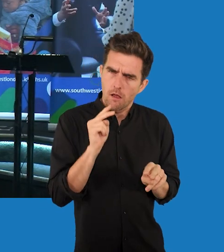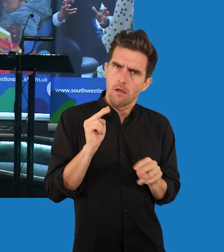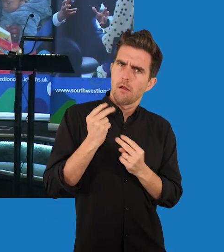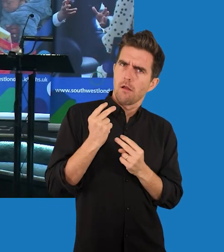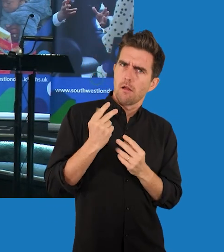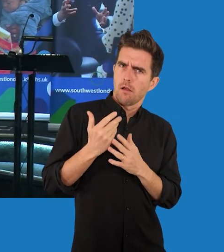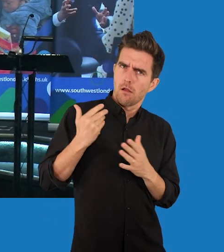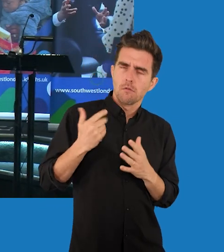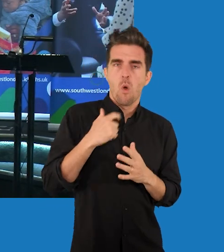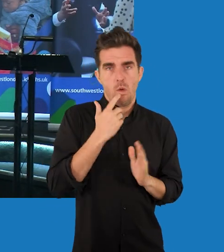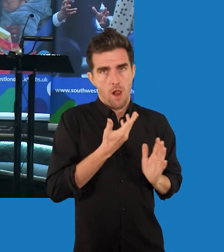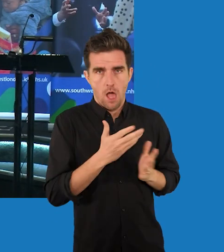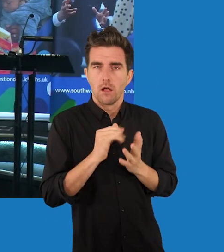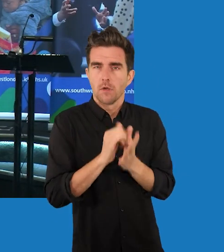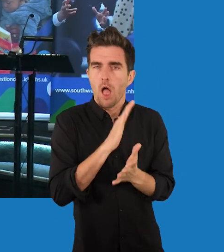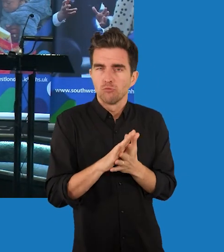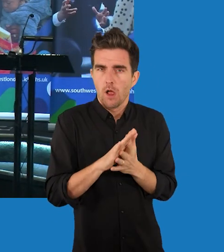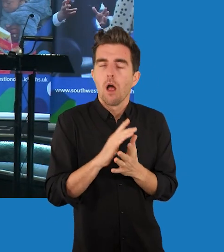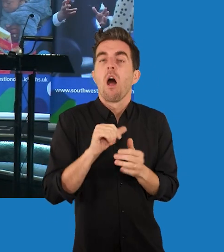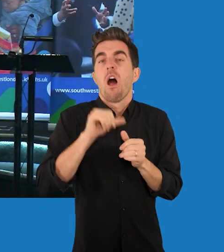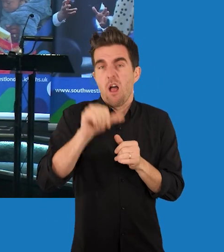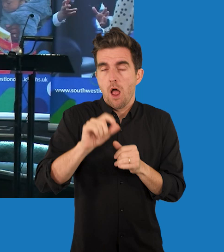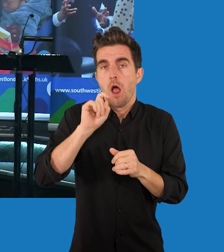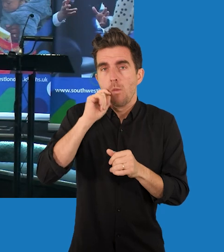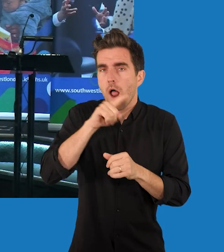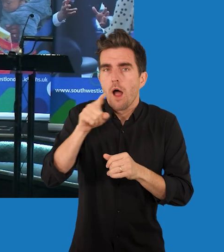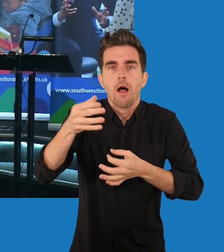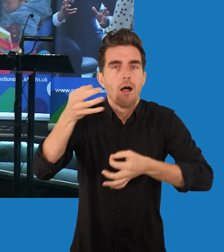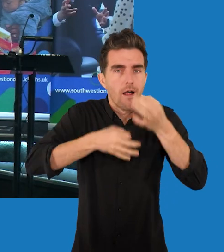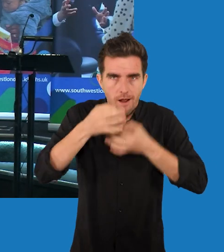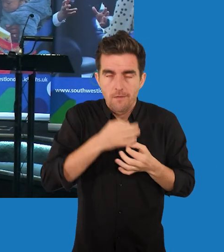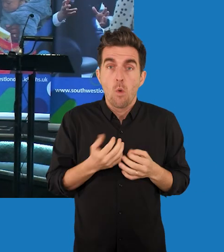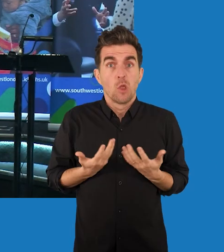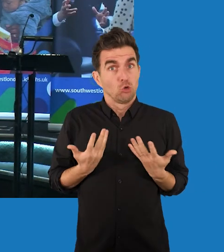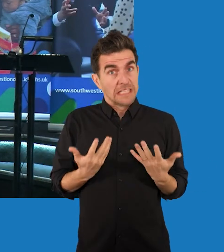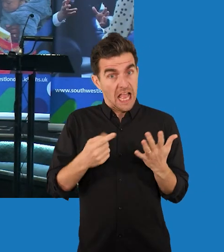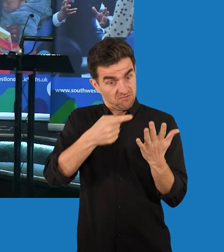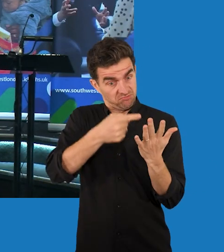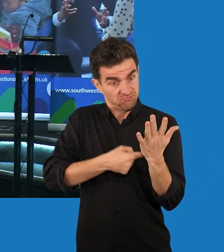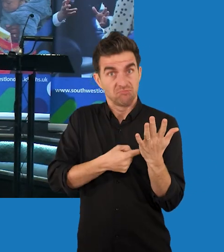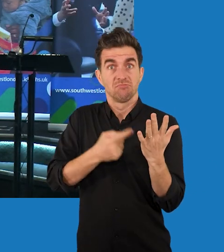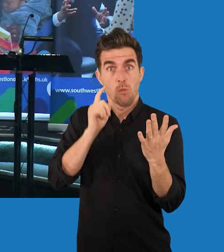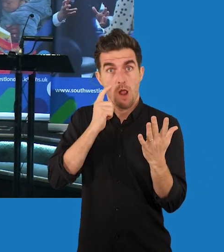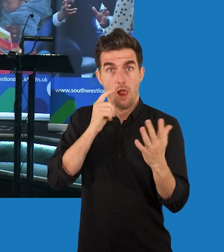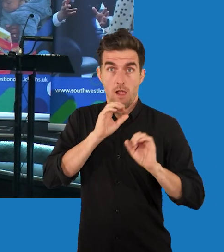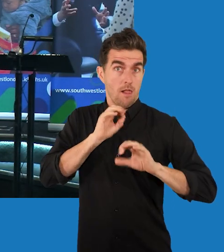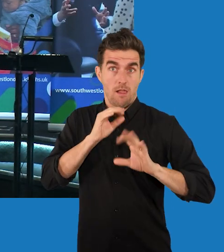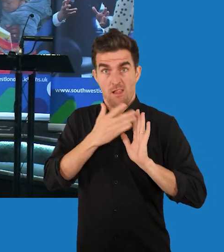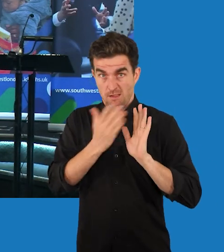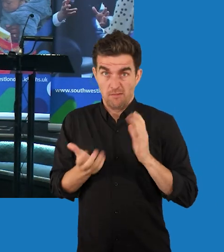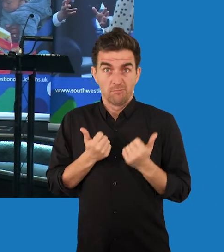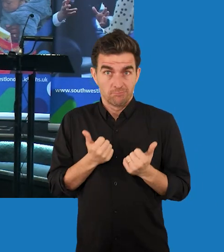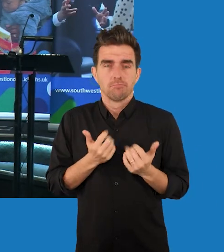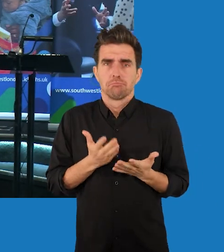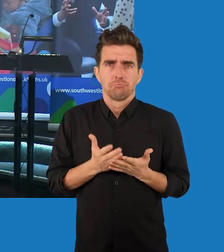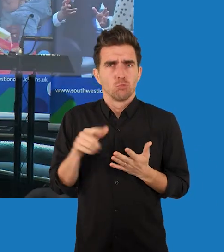year as well, and I'll come back to Sarah for that. We'll then have questions and answers. So that's the format of today's session. Hopefully you